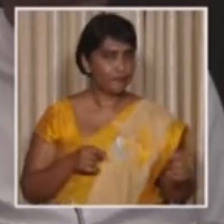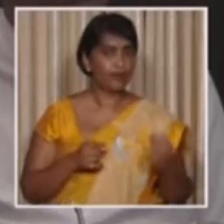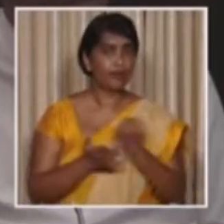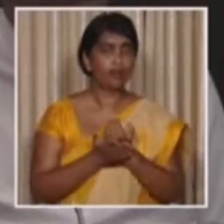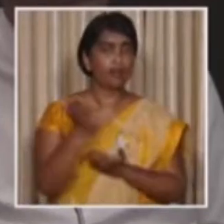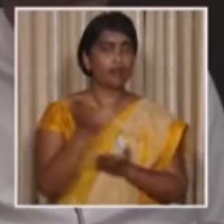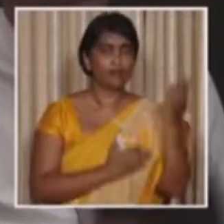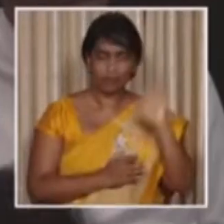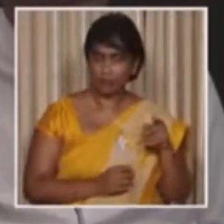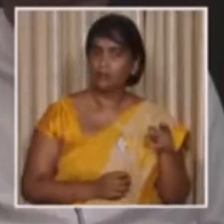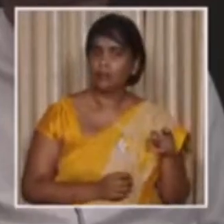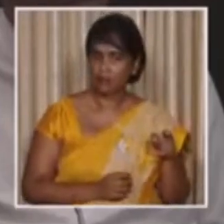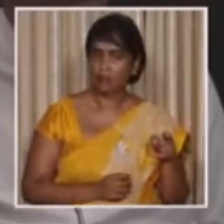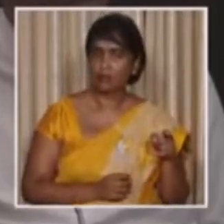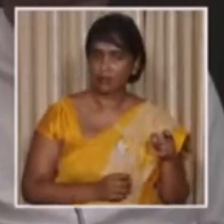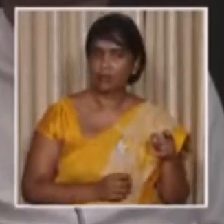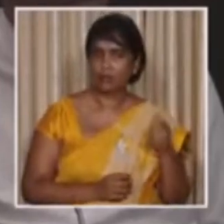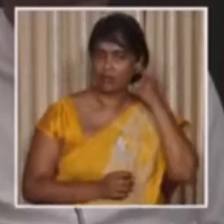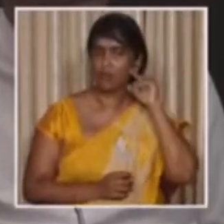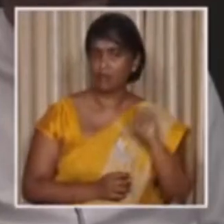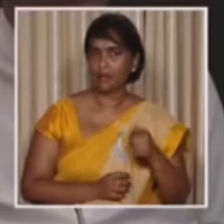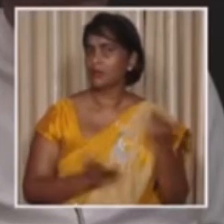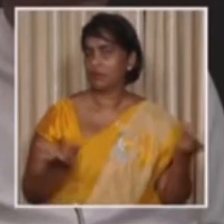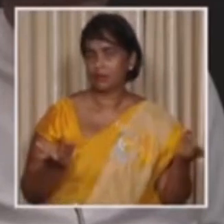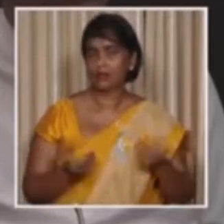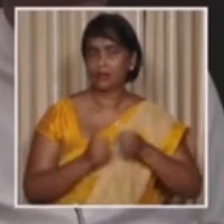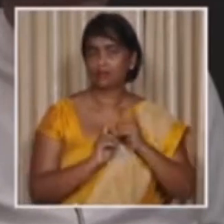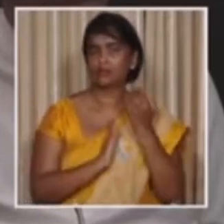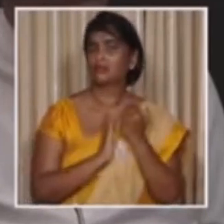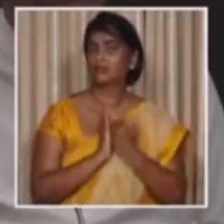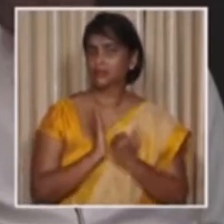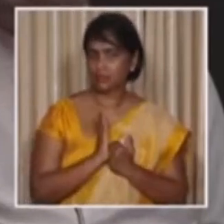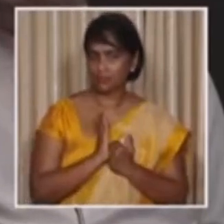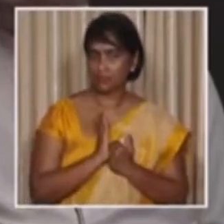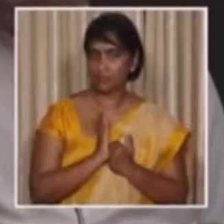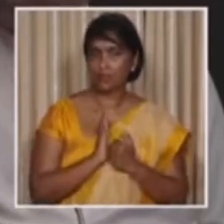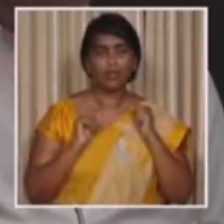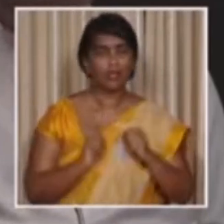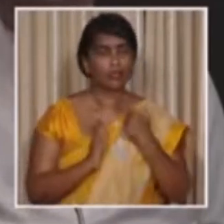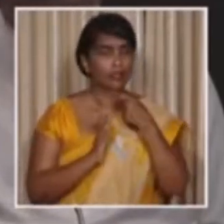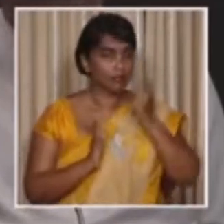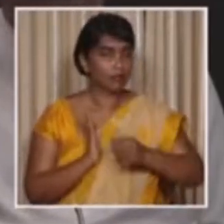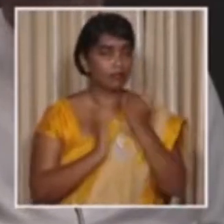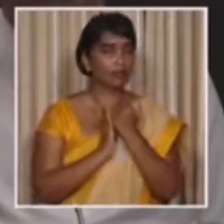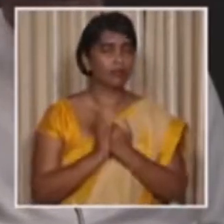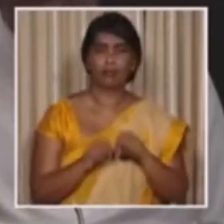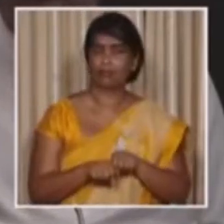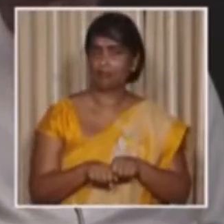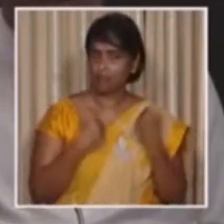what is the standing order says. So now, violating the standing order, now government wants to use its